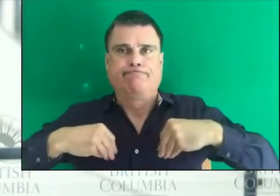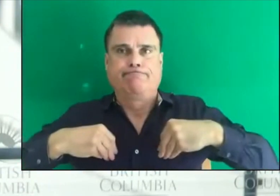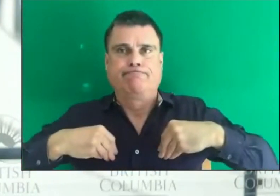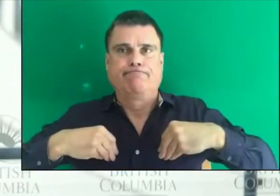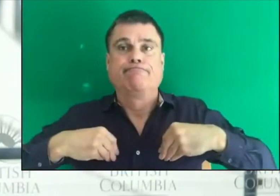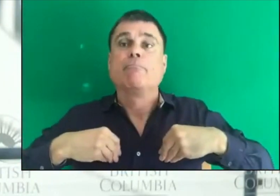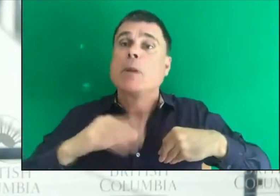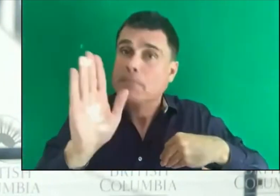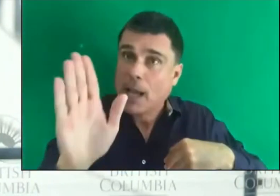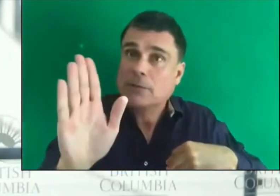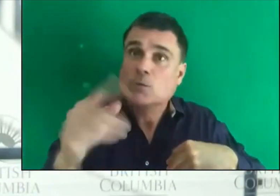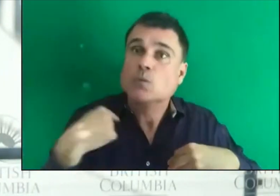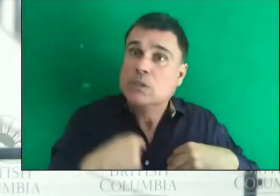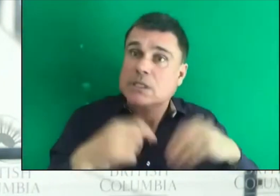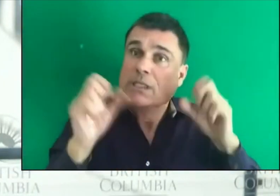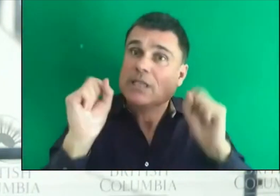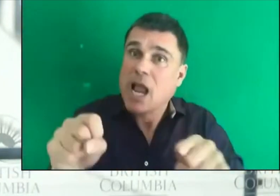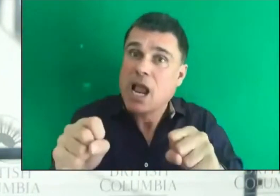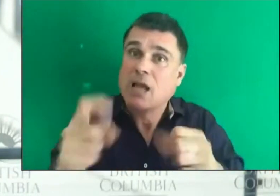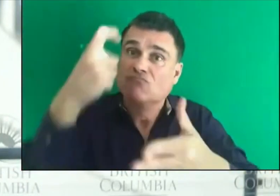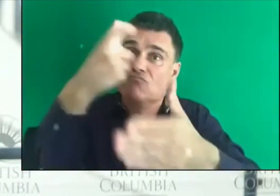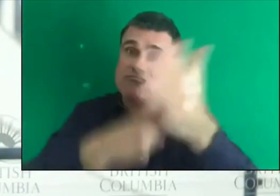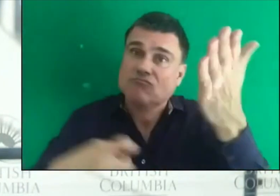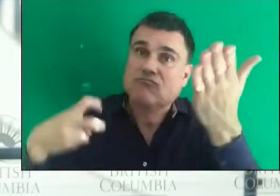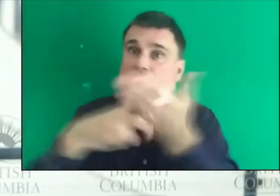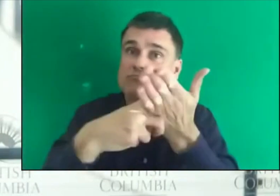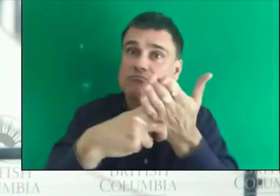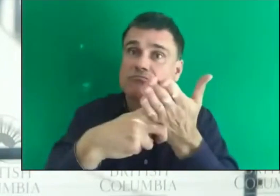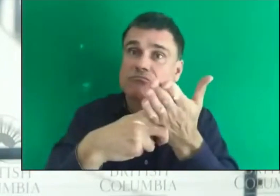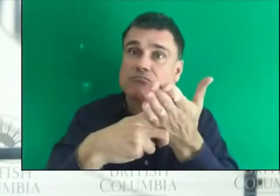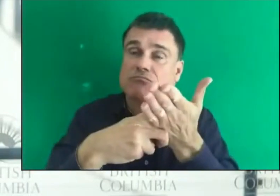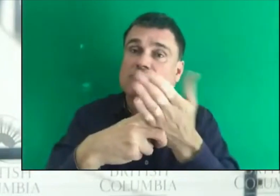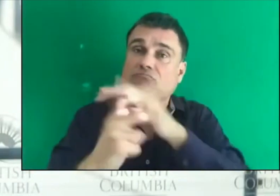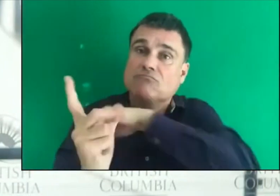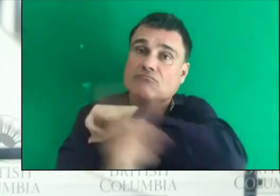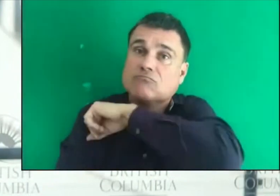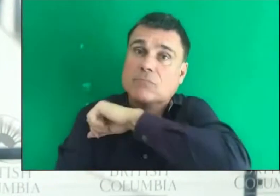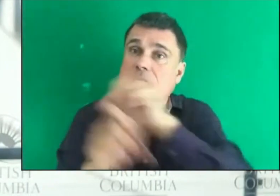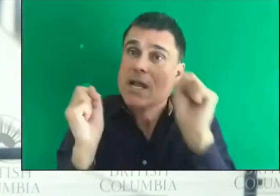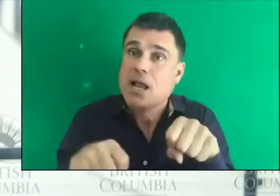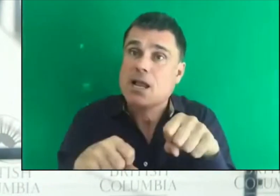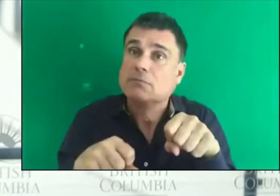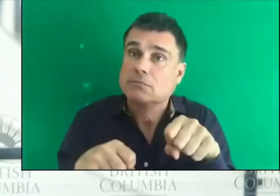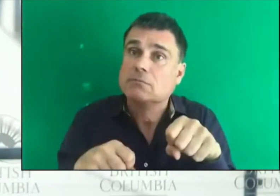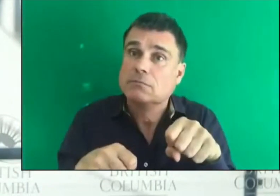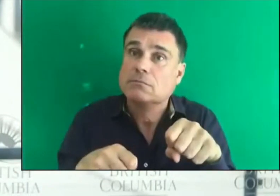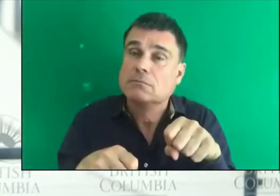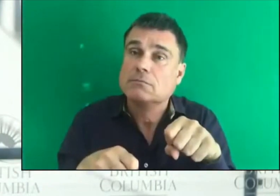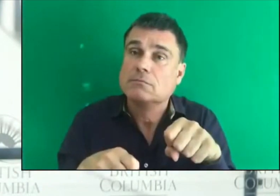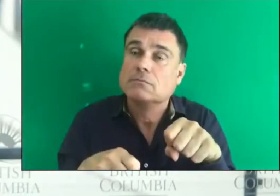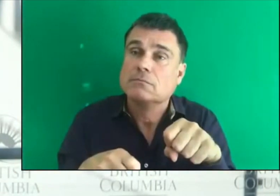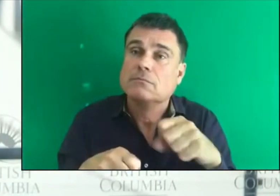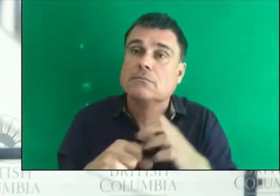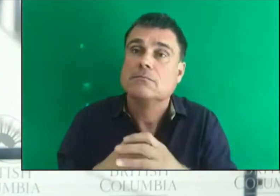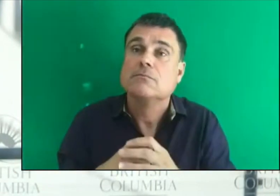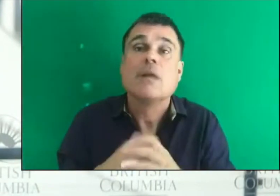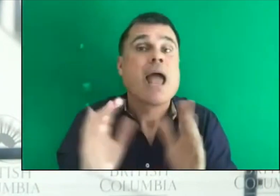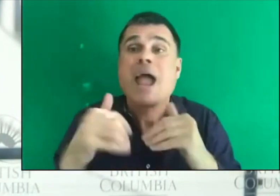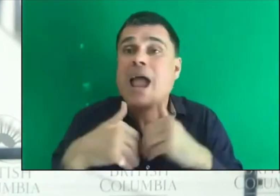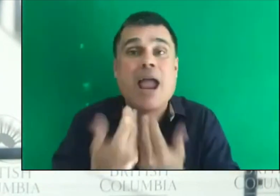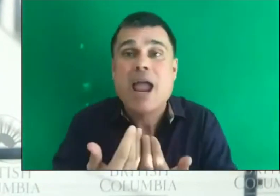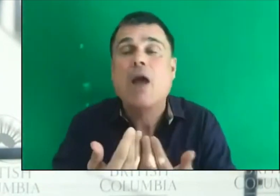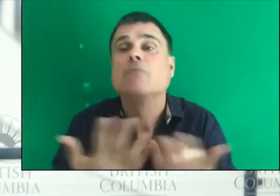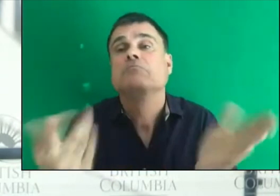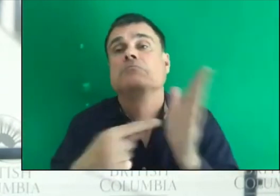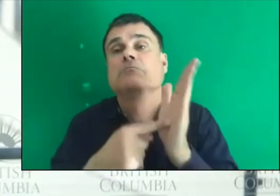the risk in this area right now, and these are the things that we need to do to protect our families and our communities and our